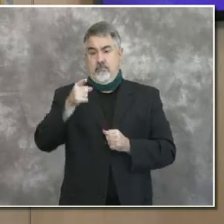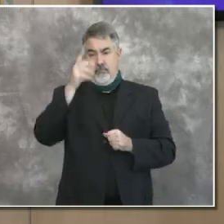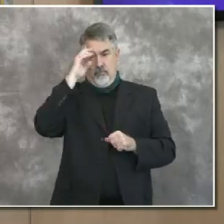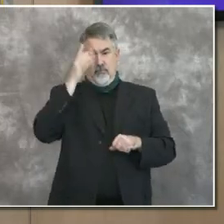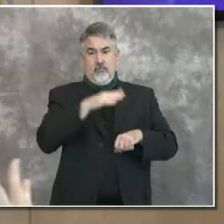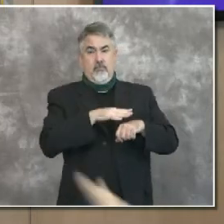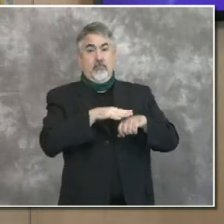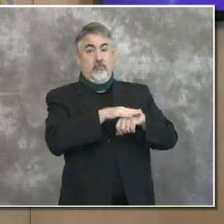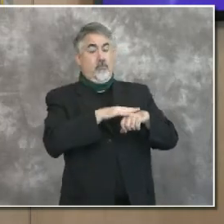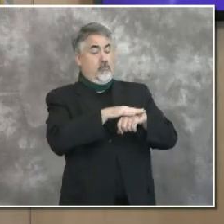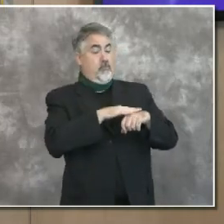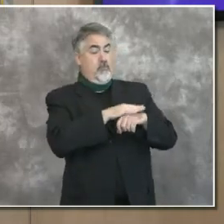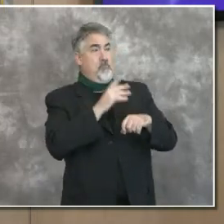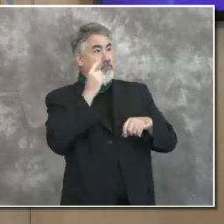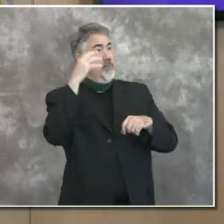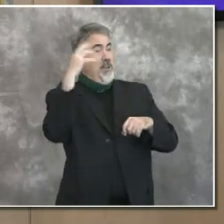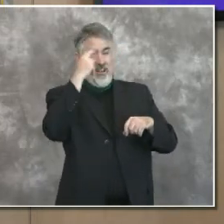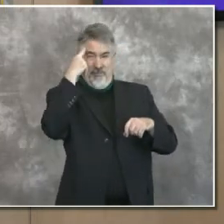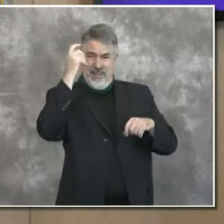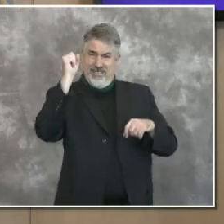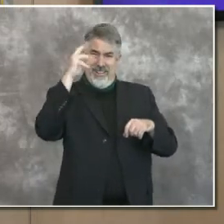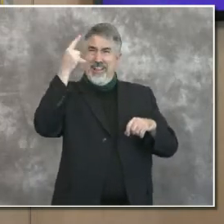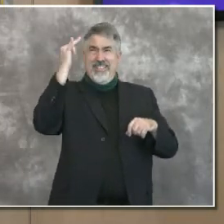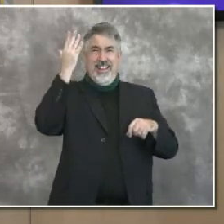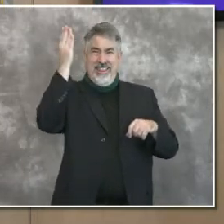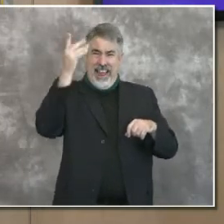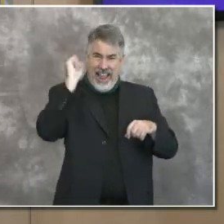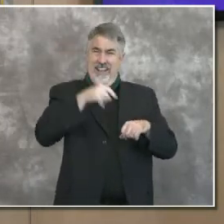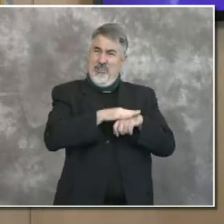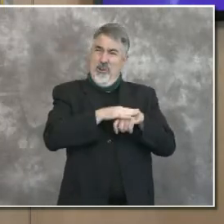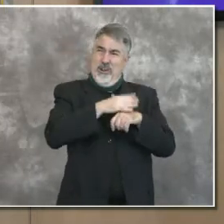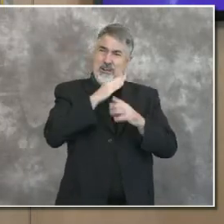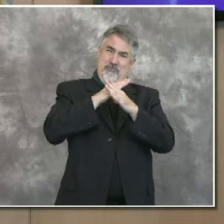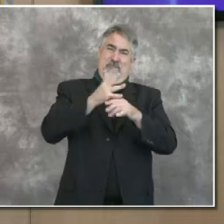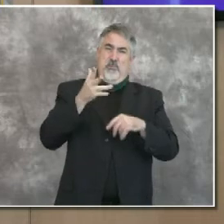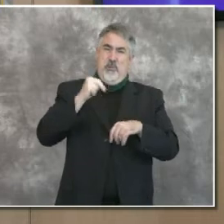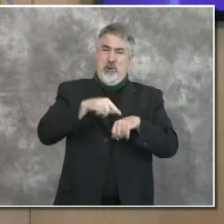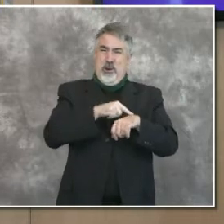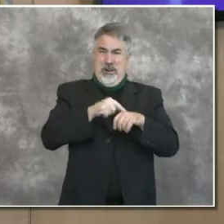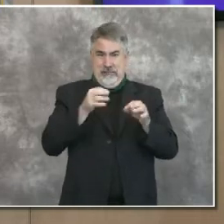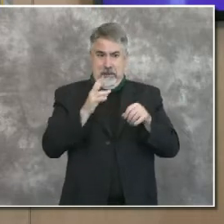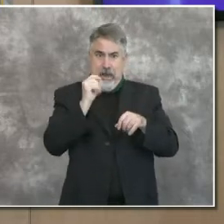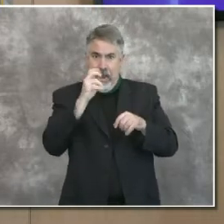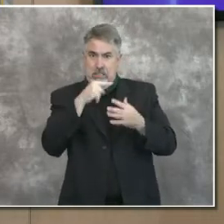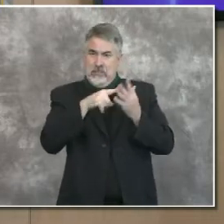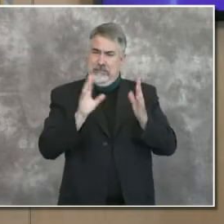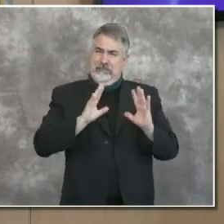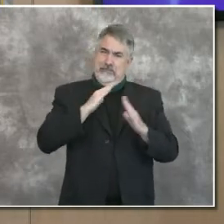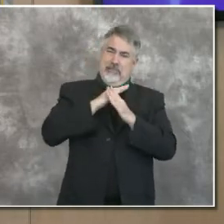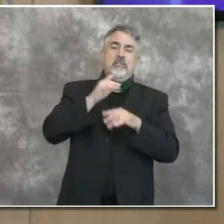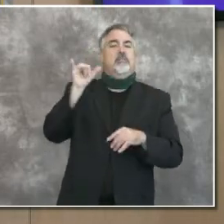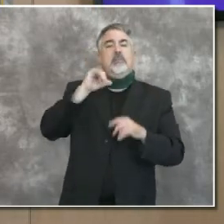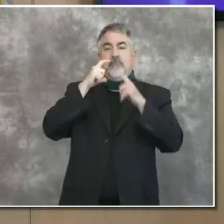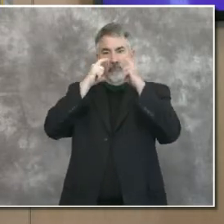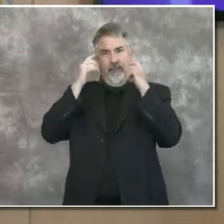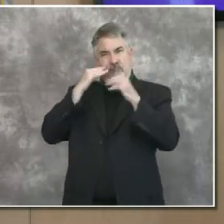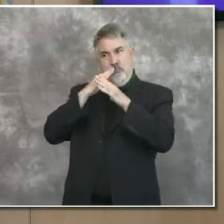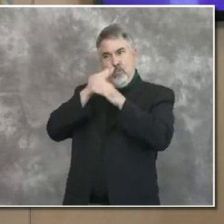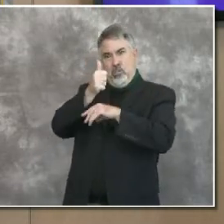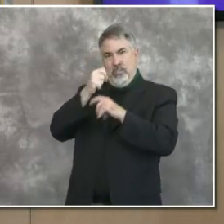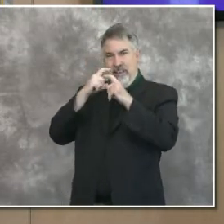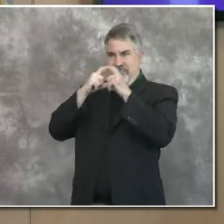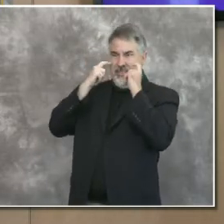if done properly, will stop or limit their ability to burn your skin. When you wear a face covering, coronavirus